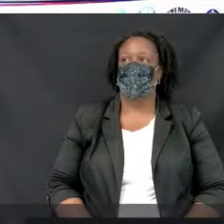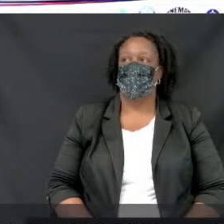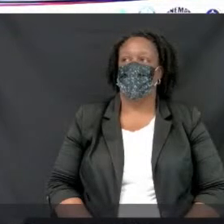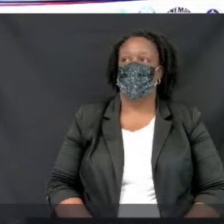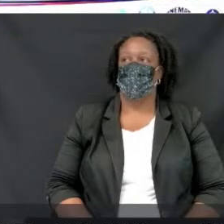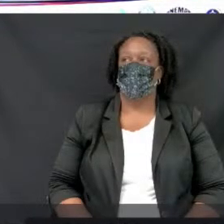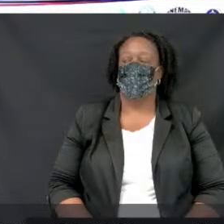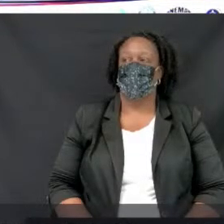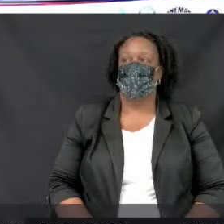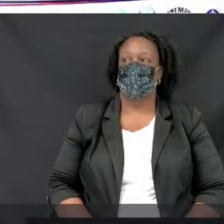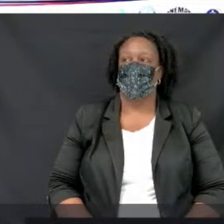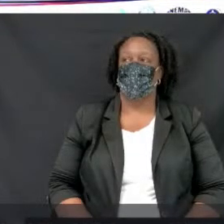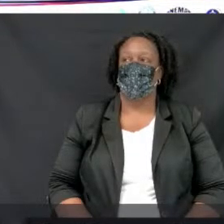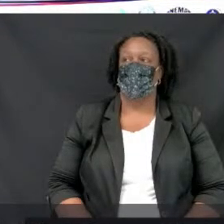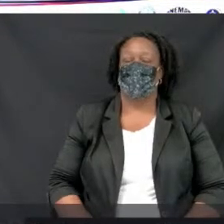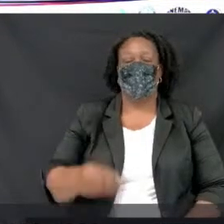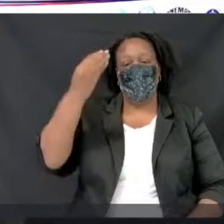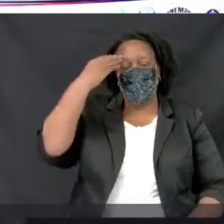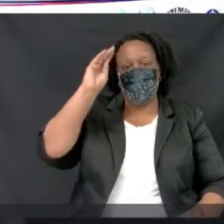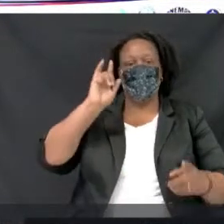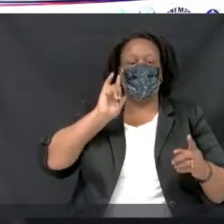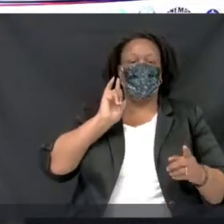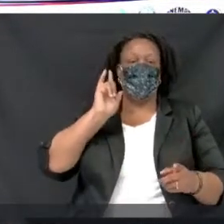2020 in Dubai.